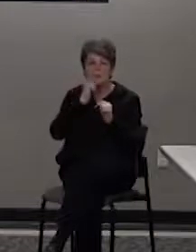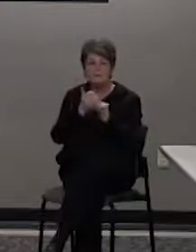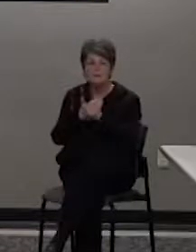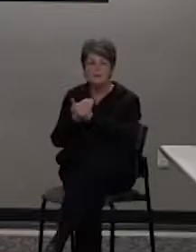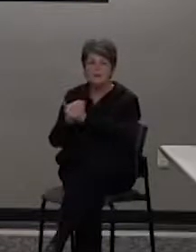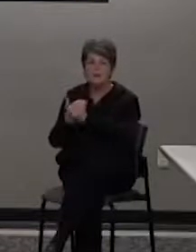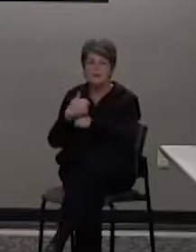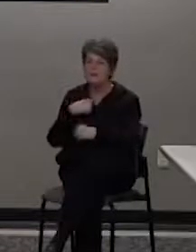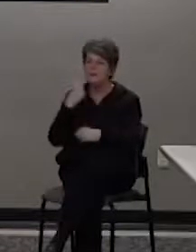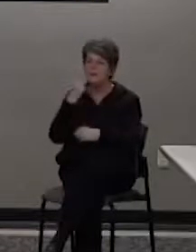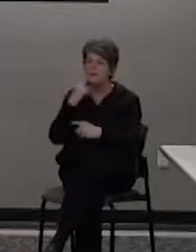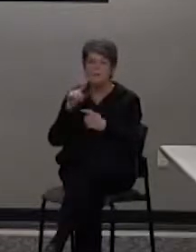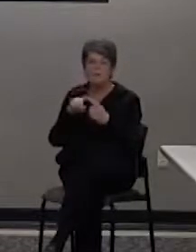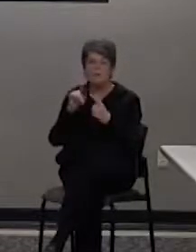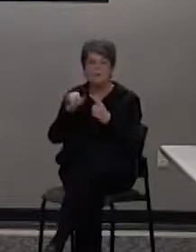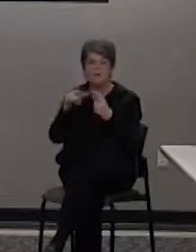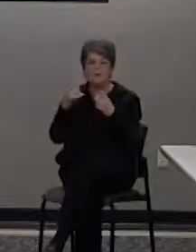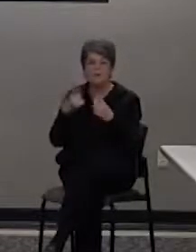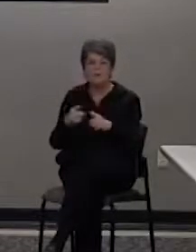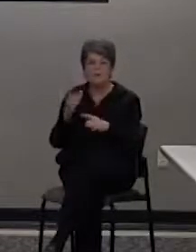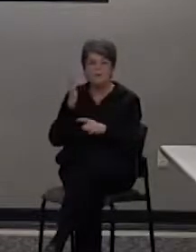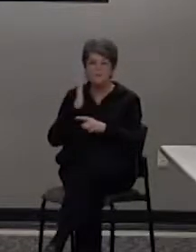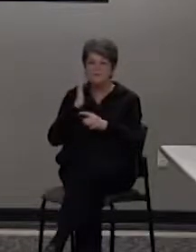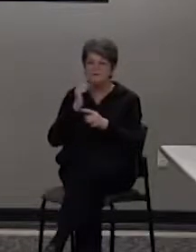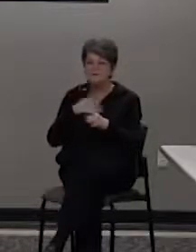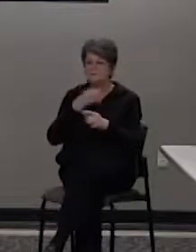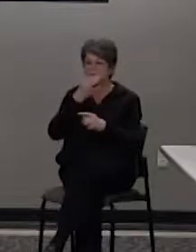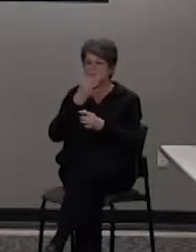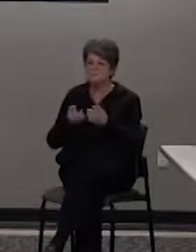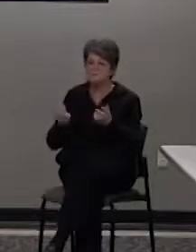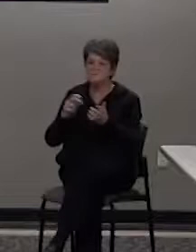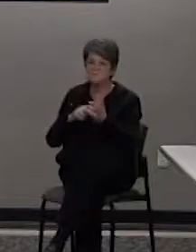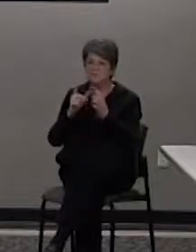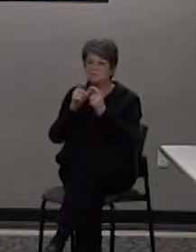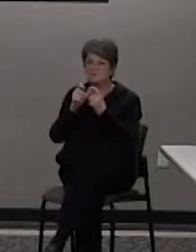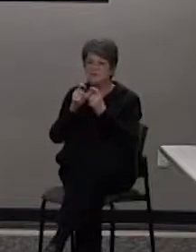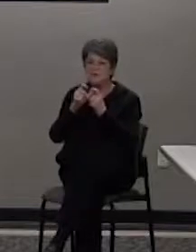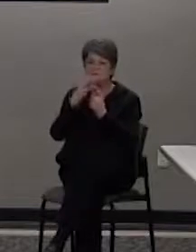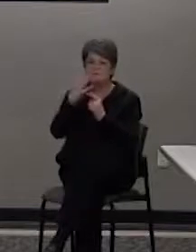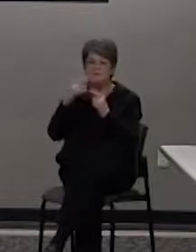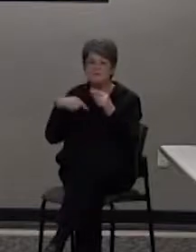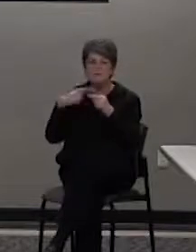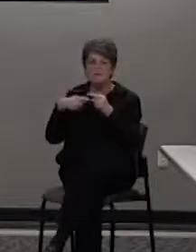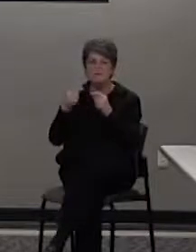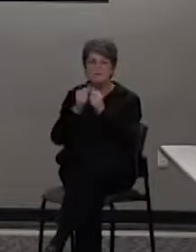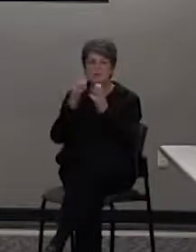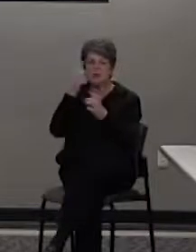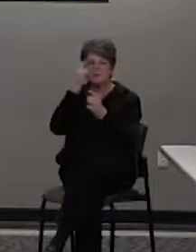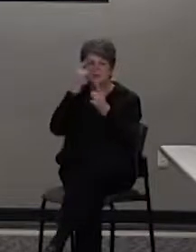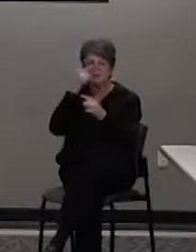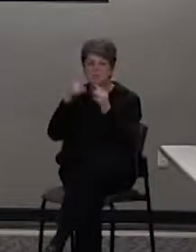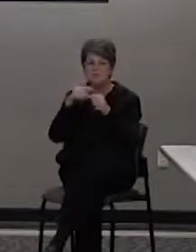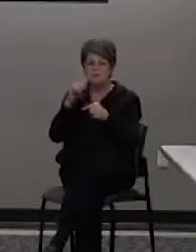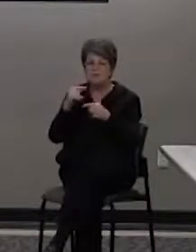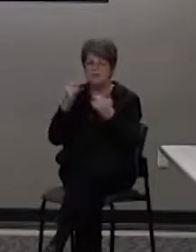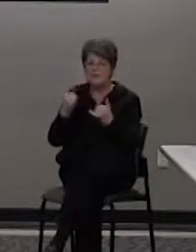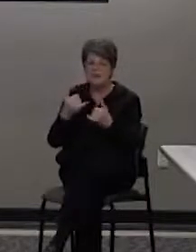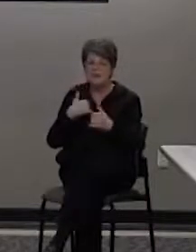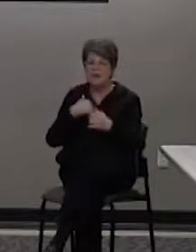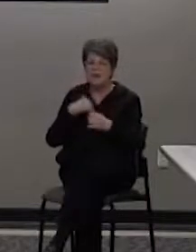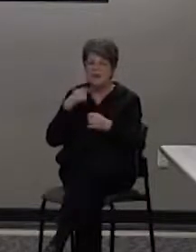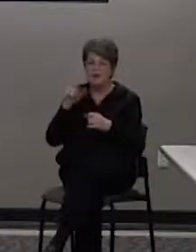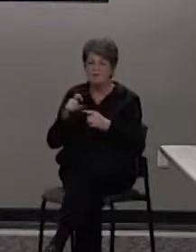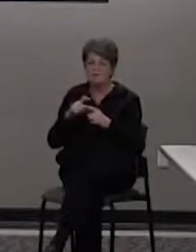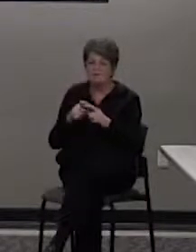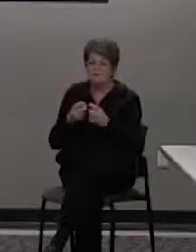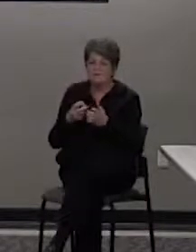like, when did this happen? I used to be able to jump out of bed and run 5 miles without even thinking about it. Now it's an effort to get